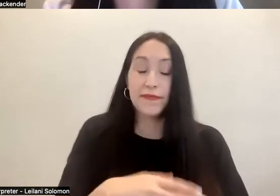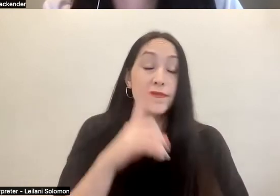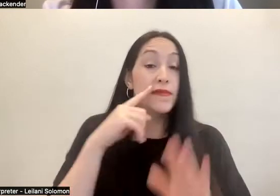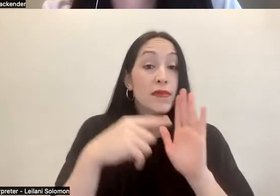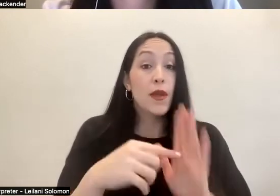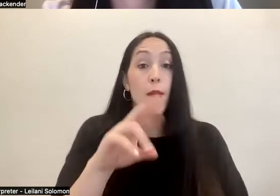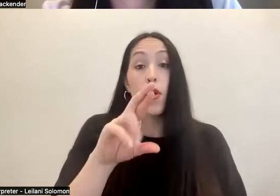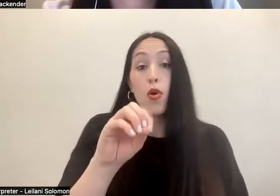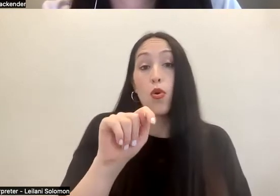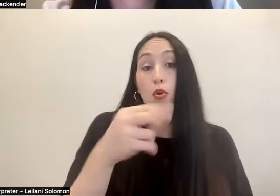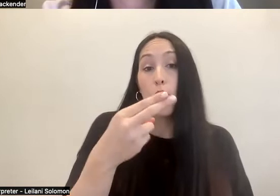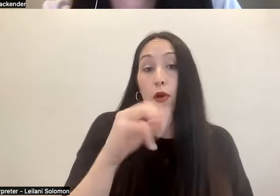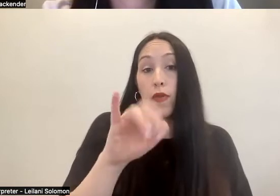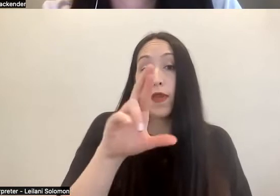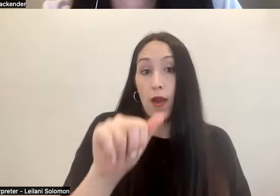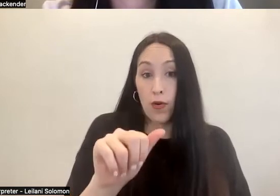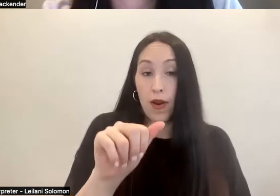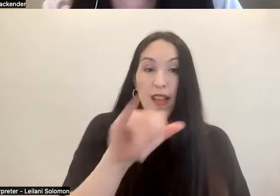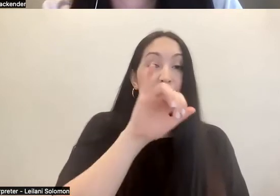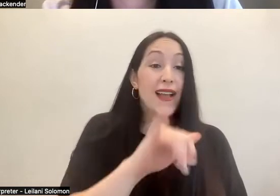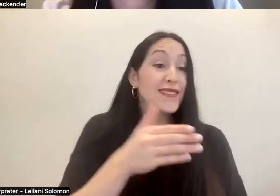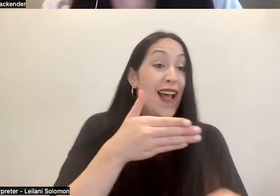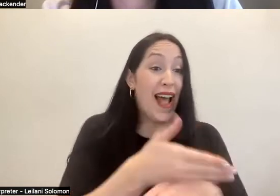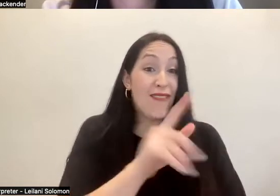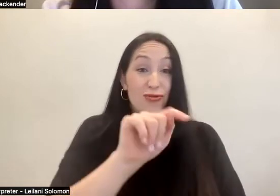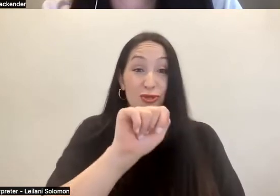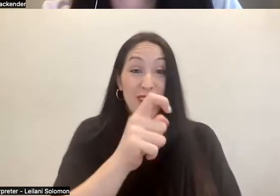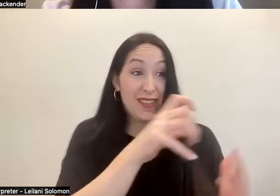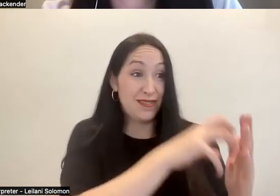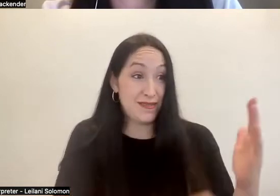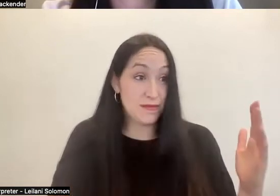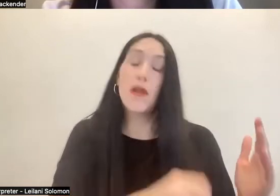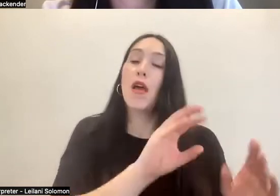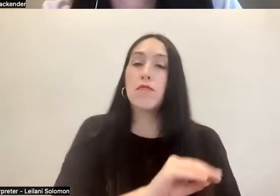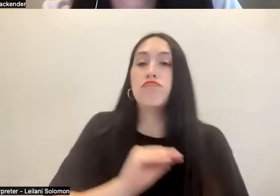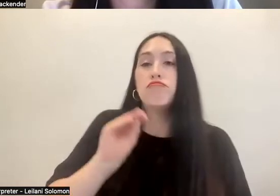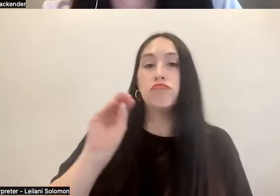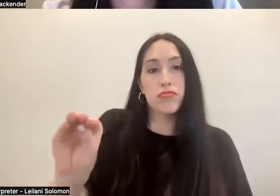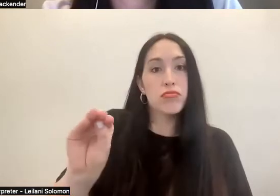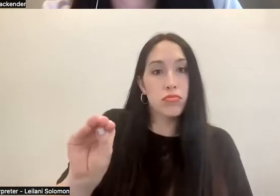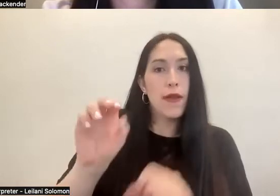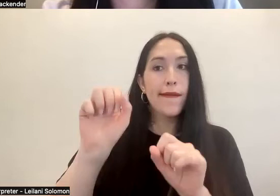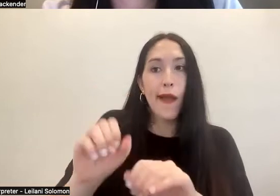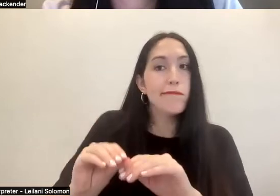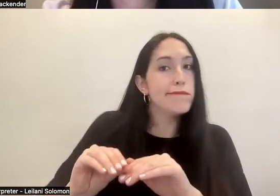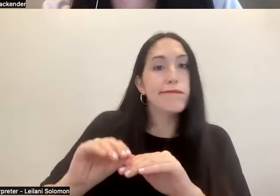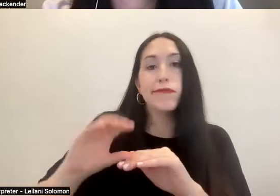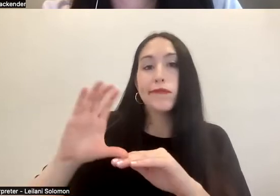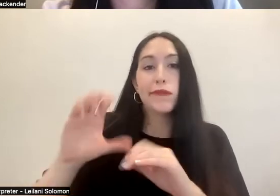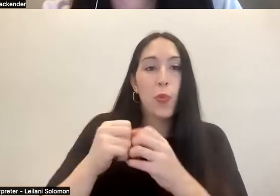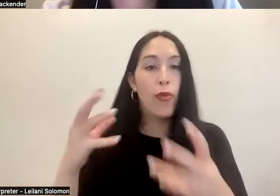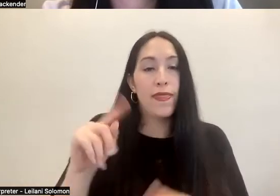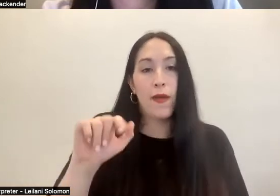putting after-tax dollars in the account, the funds can grow tax-free and then be used for a variety of